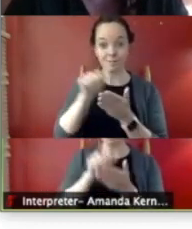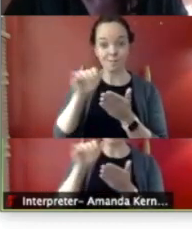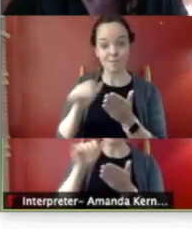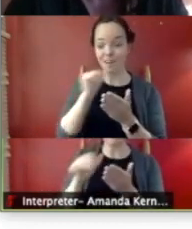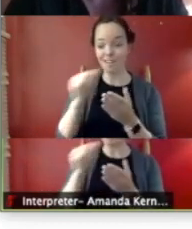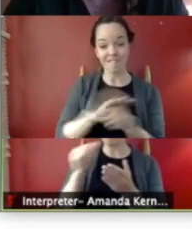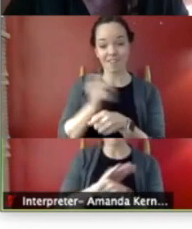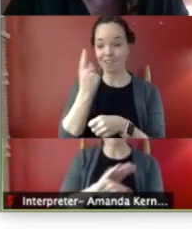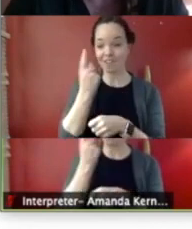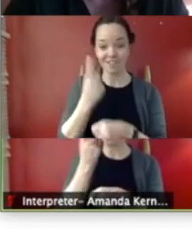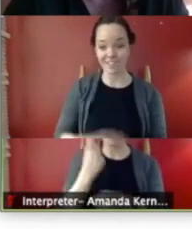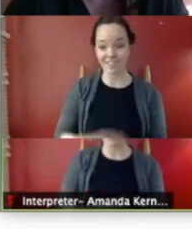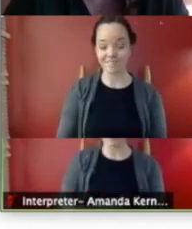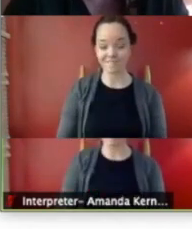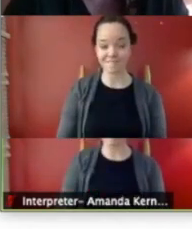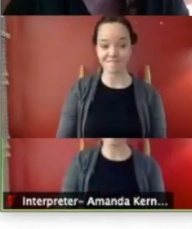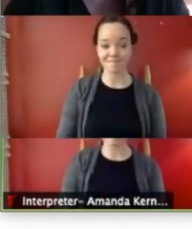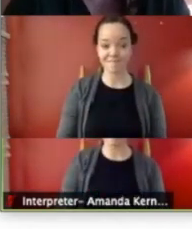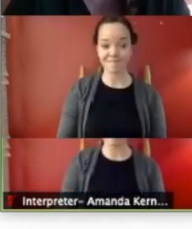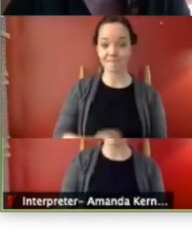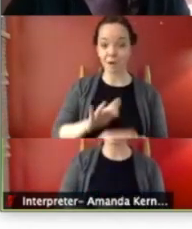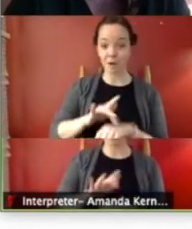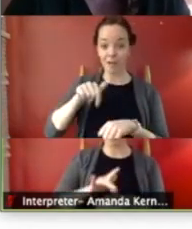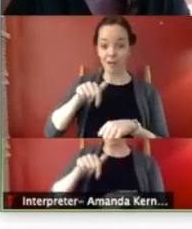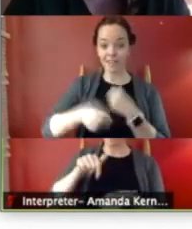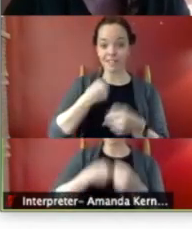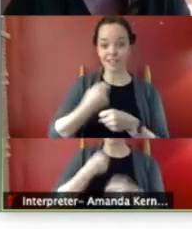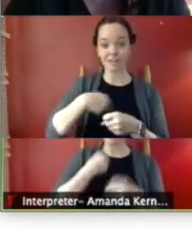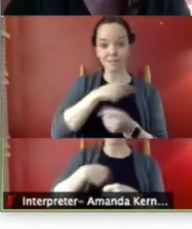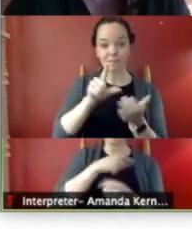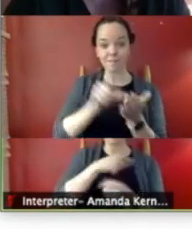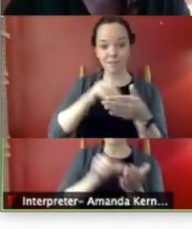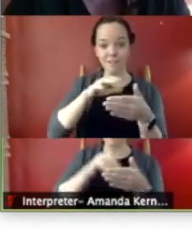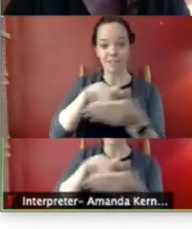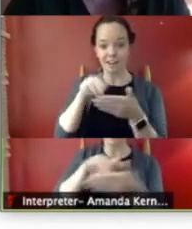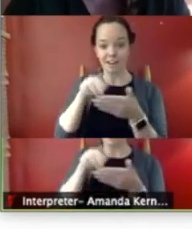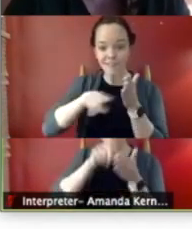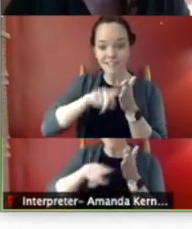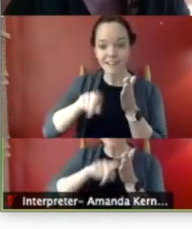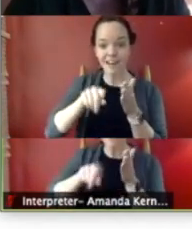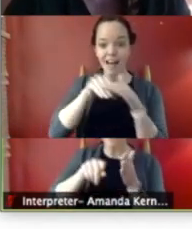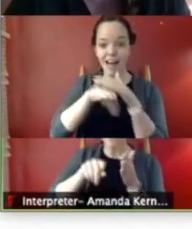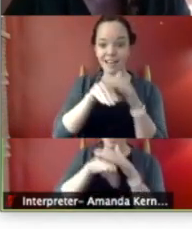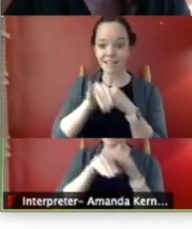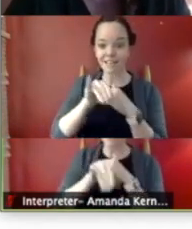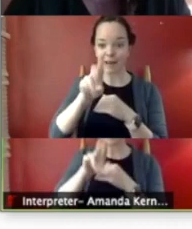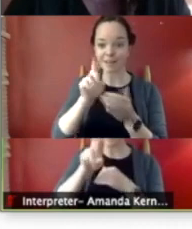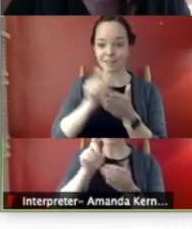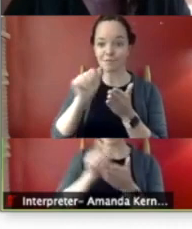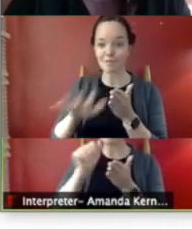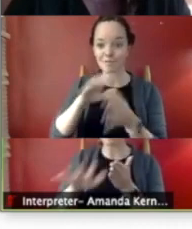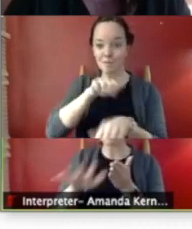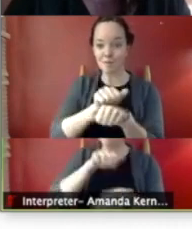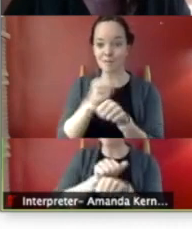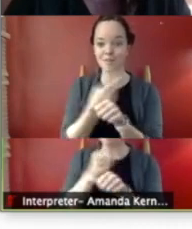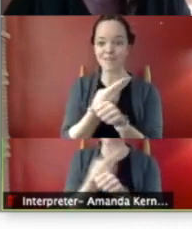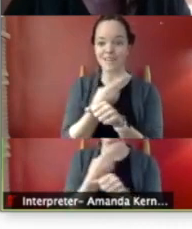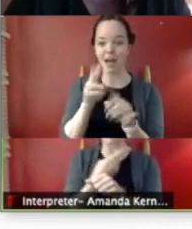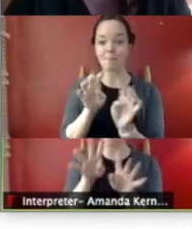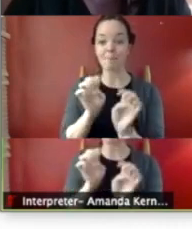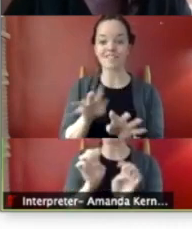understood. Earlier this year, we published a study investigating access to IUD removal appointments using a mystery caller